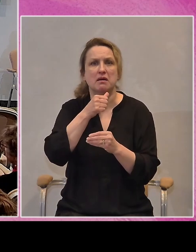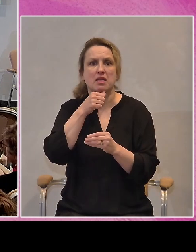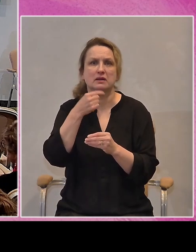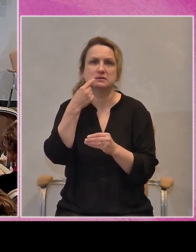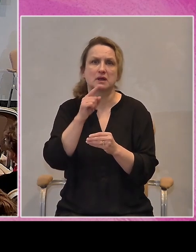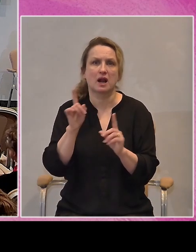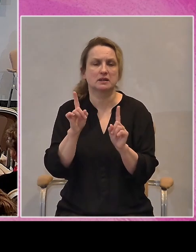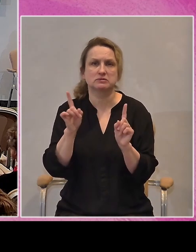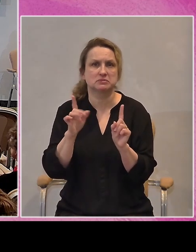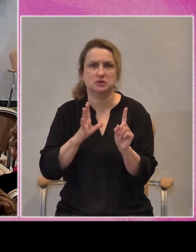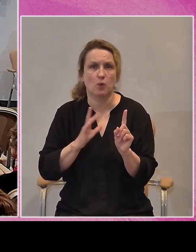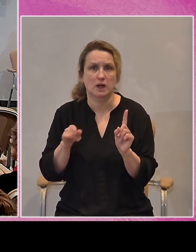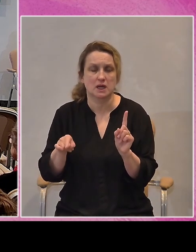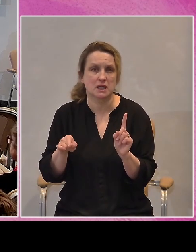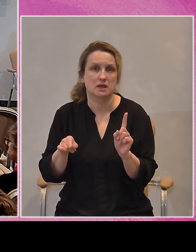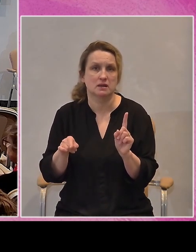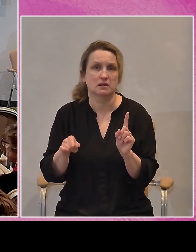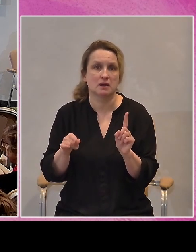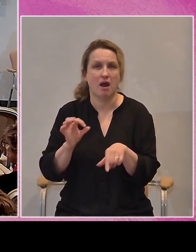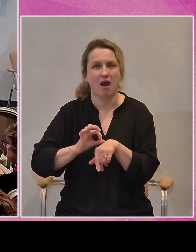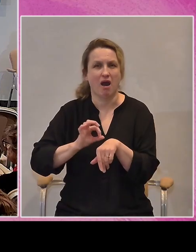then the only materials in Estonian